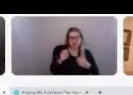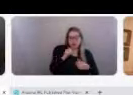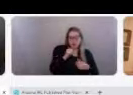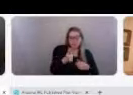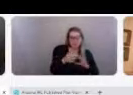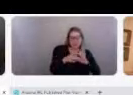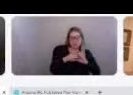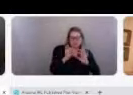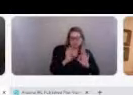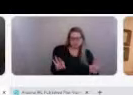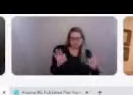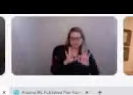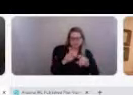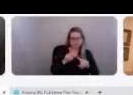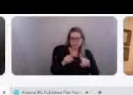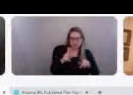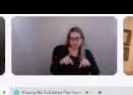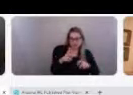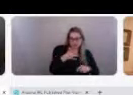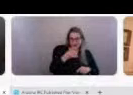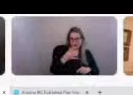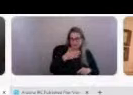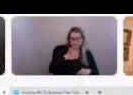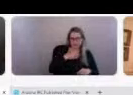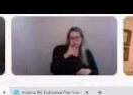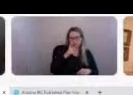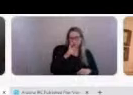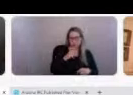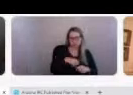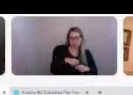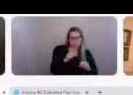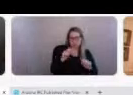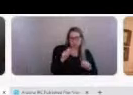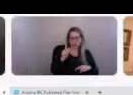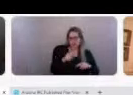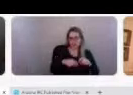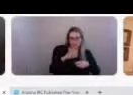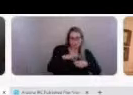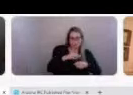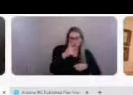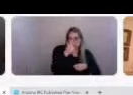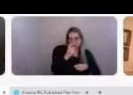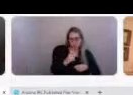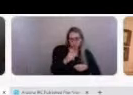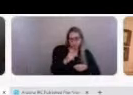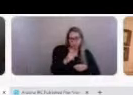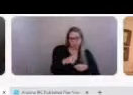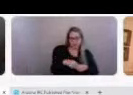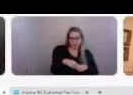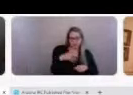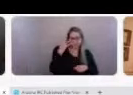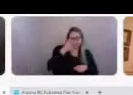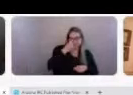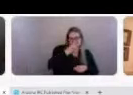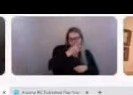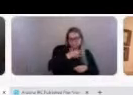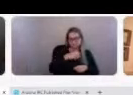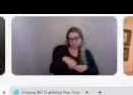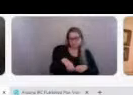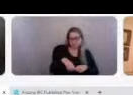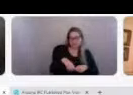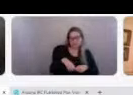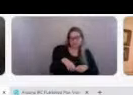relevant but for people like me who's um i cannot vote because of my immigration status and family submit